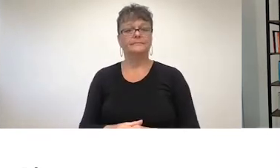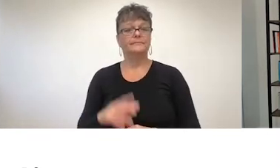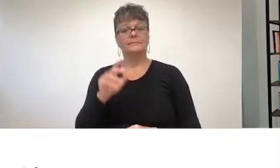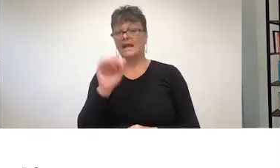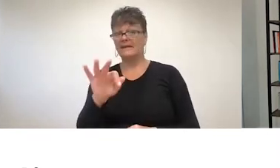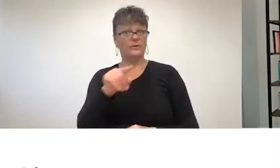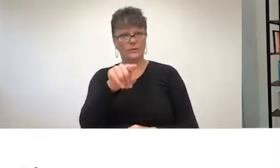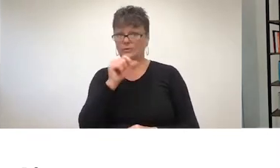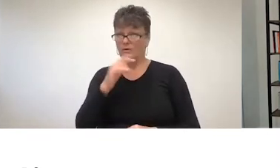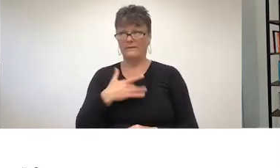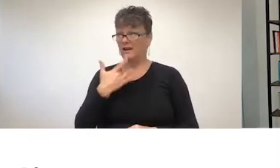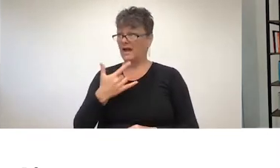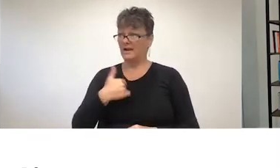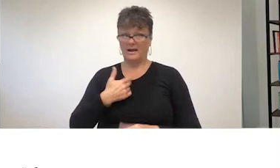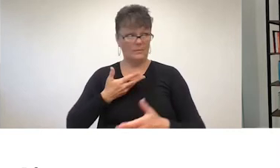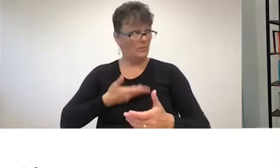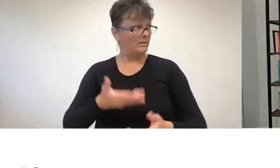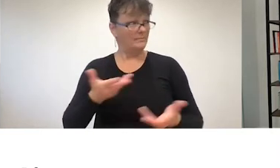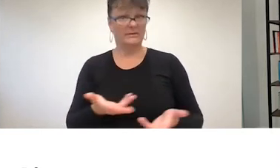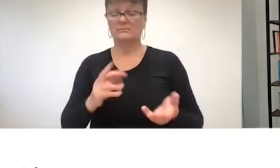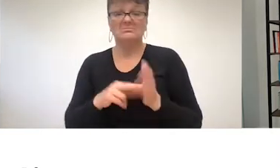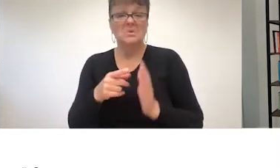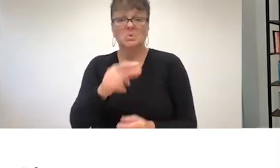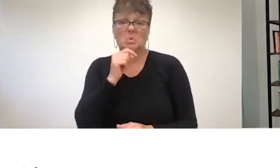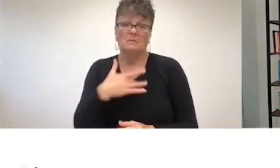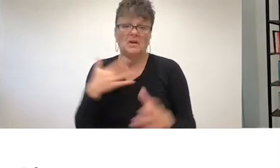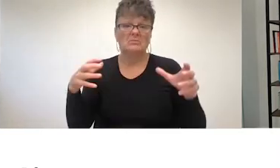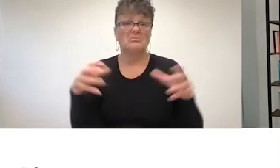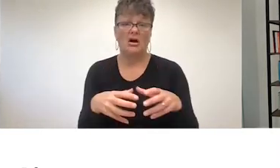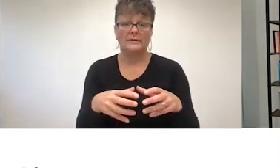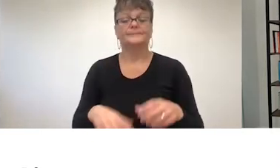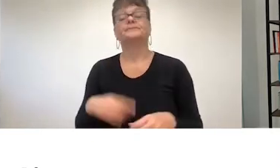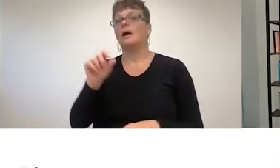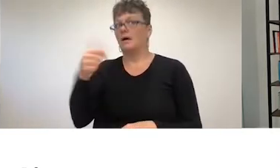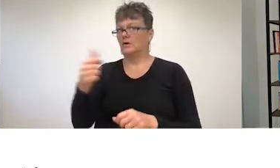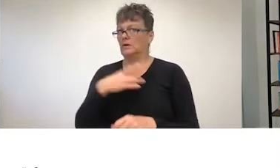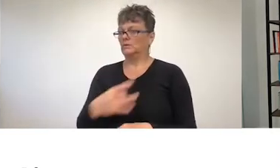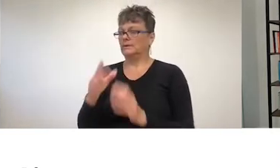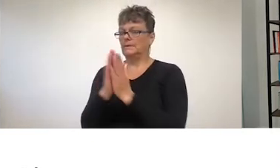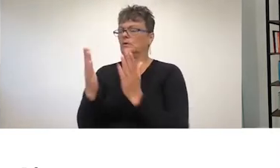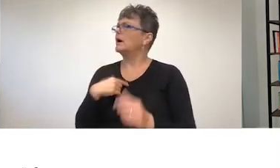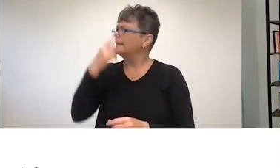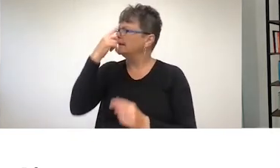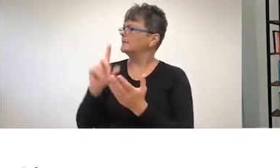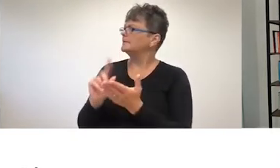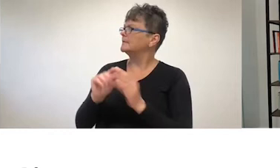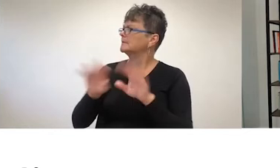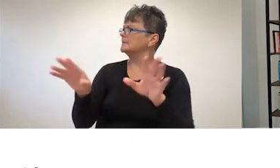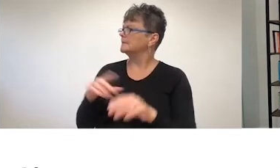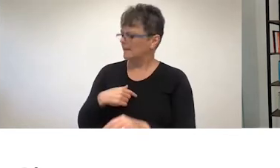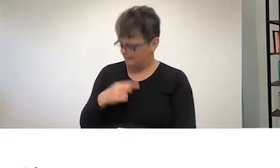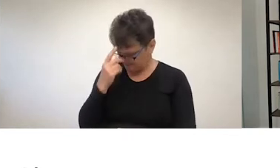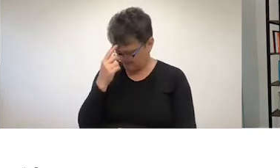belong. Really interesting book by Lisa Nunn that came out recently. I think it's 2020. I should have had that on the